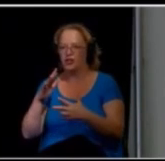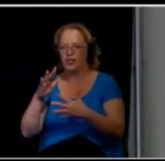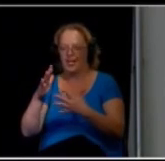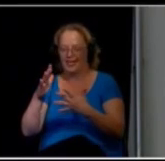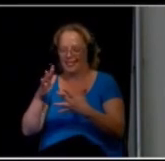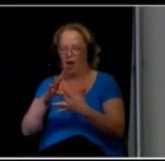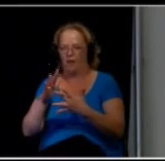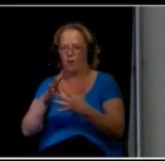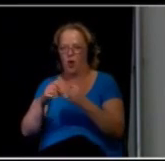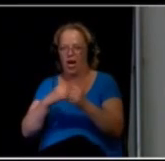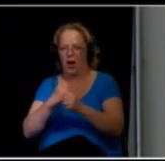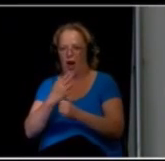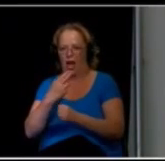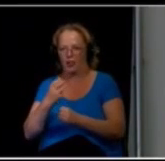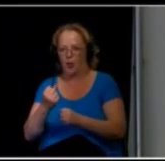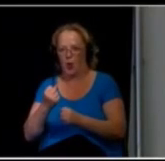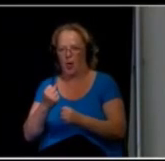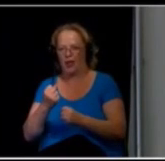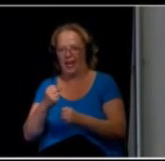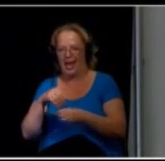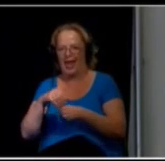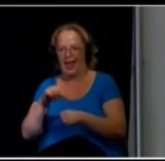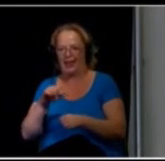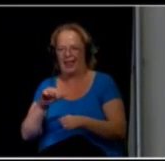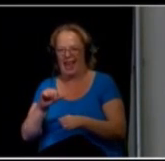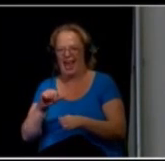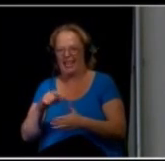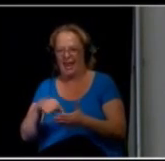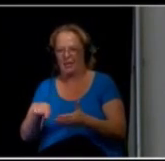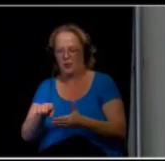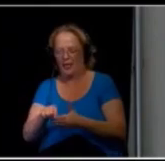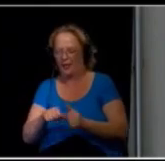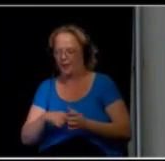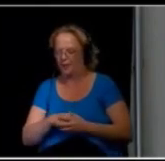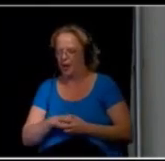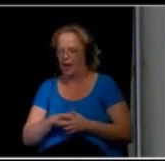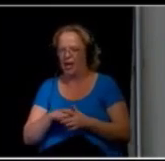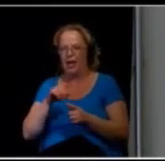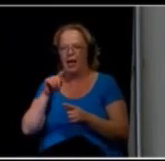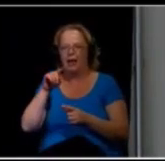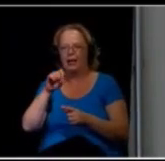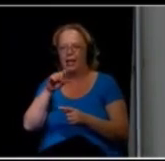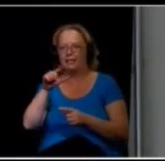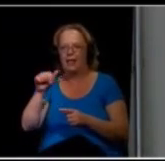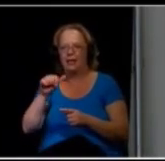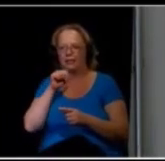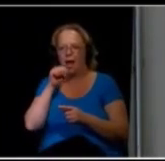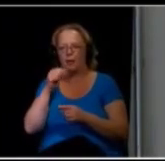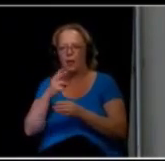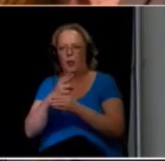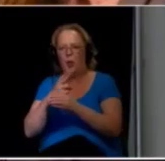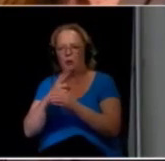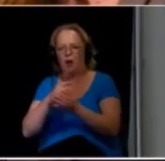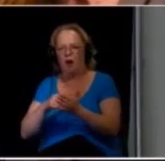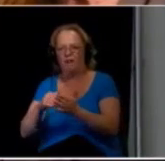one of the really things that I've noticed about the majority of Teslas is that they're really not being utilized too often. They mostly just sit